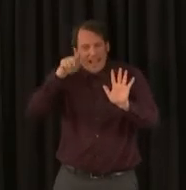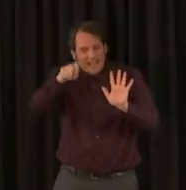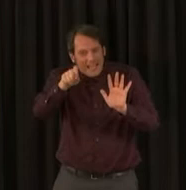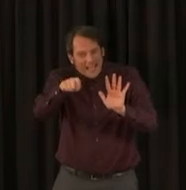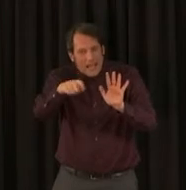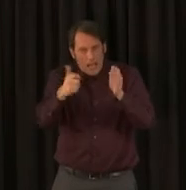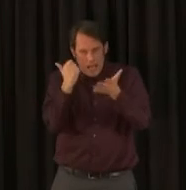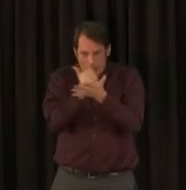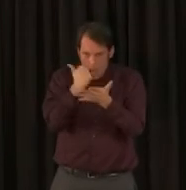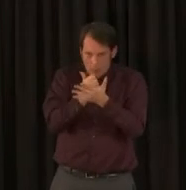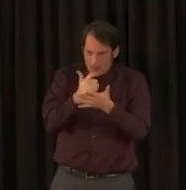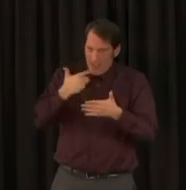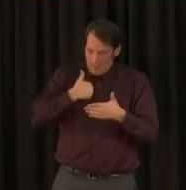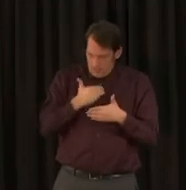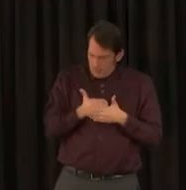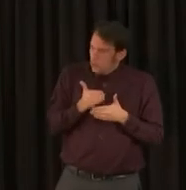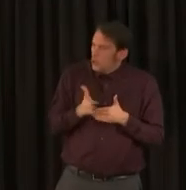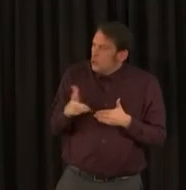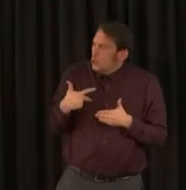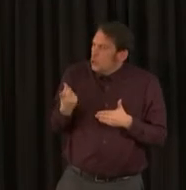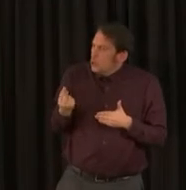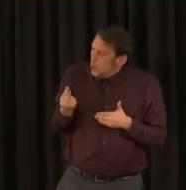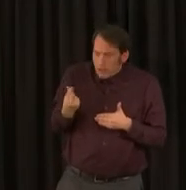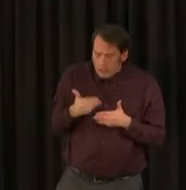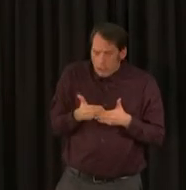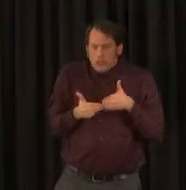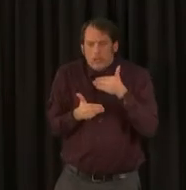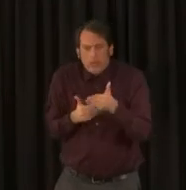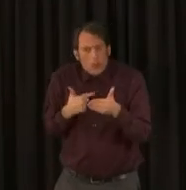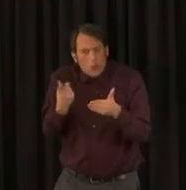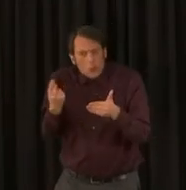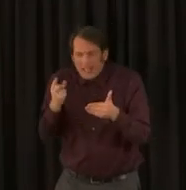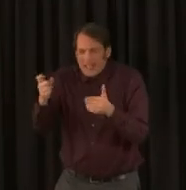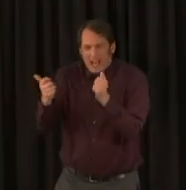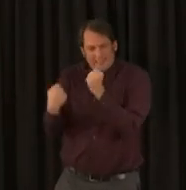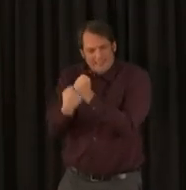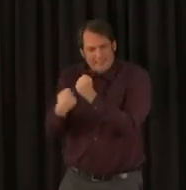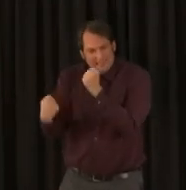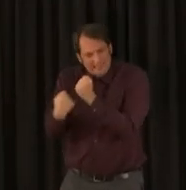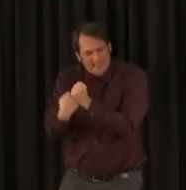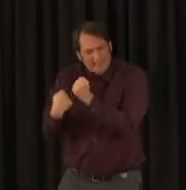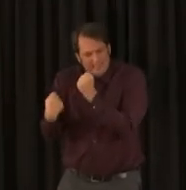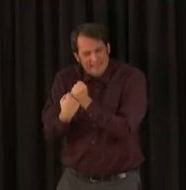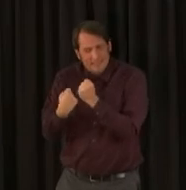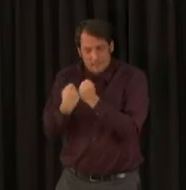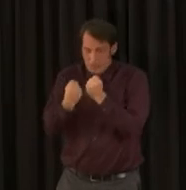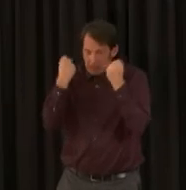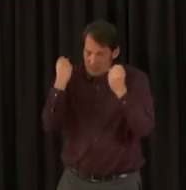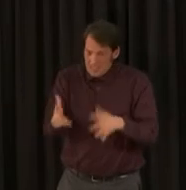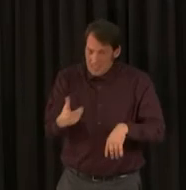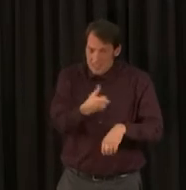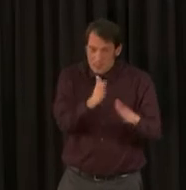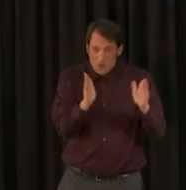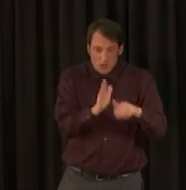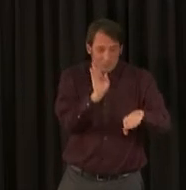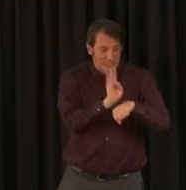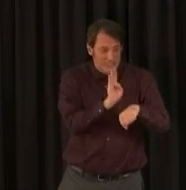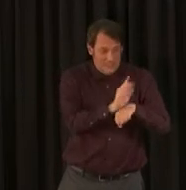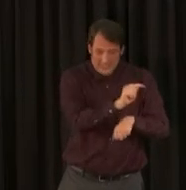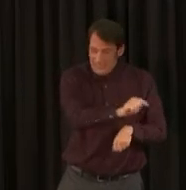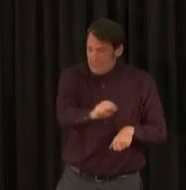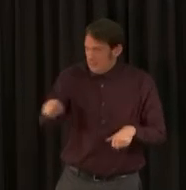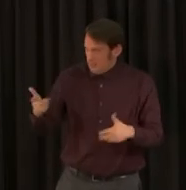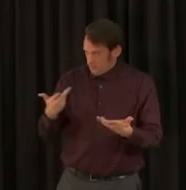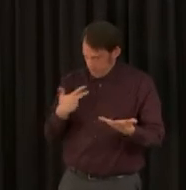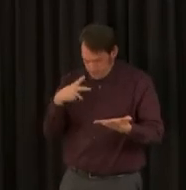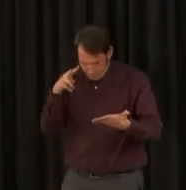don't have a language impairment or difficulties, but there are a lot of small businesses that are not fluent in